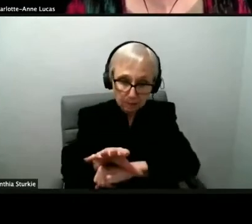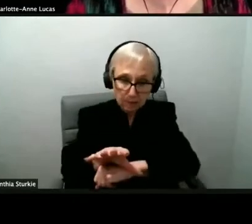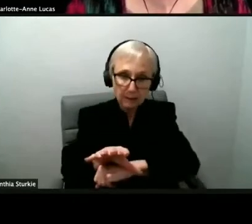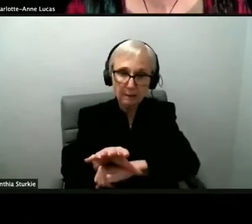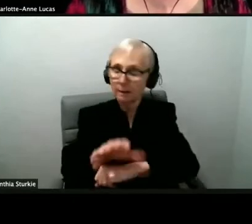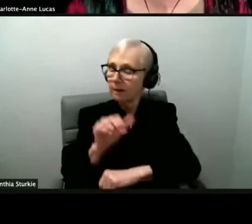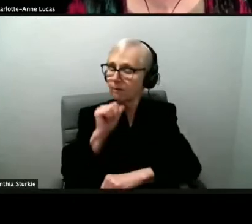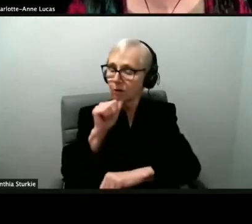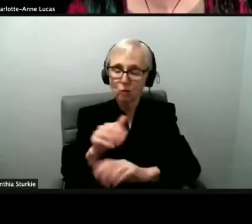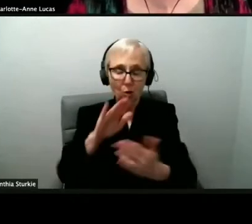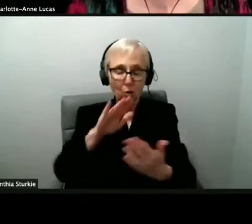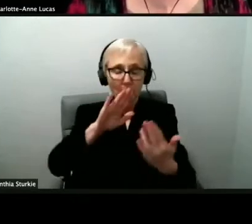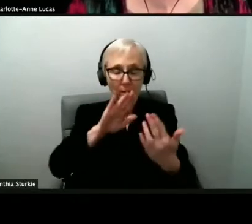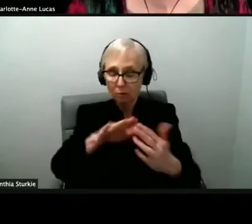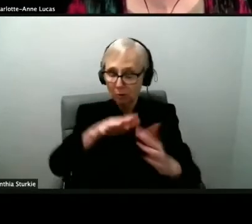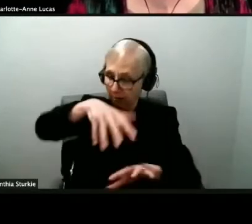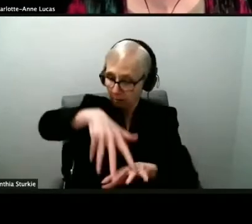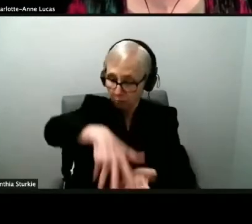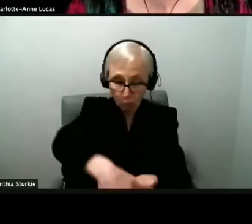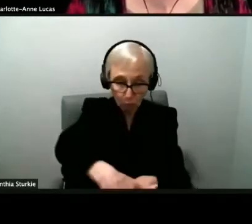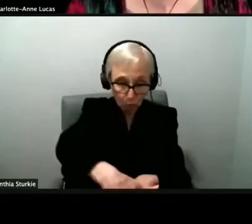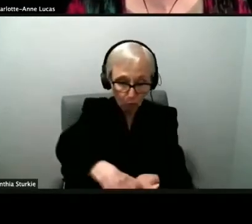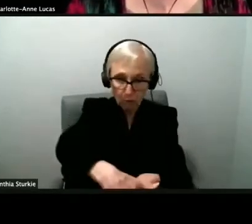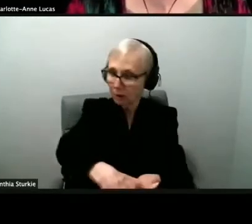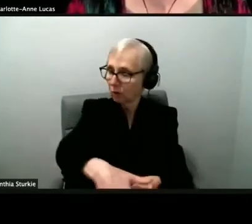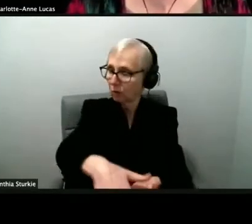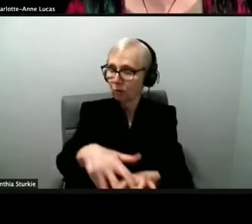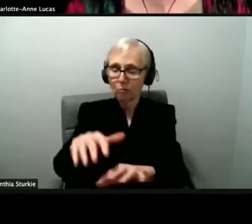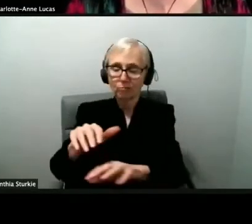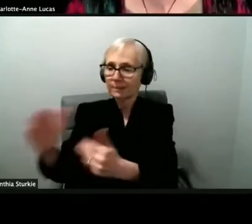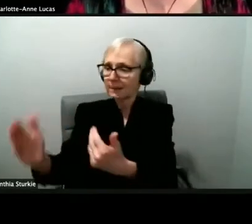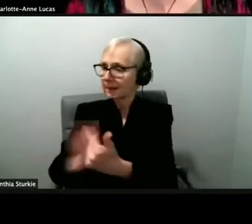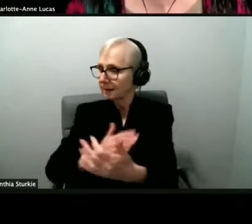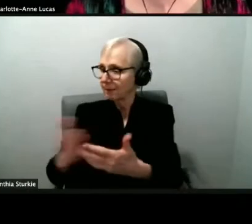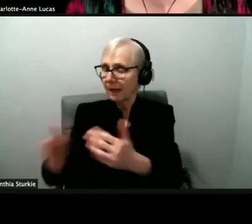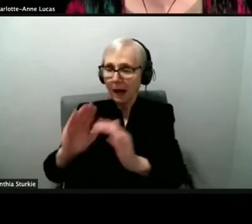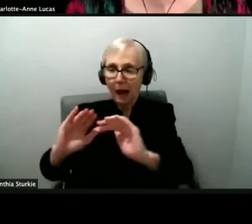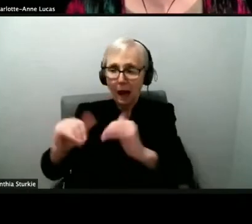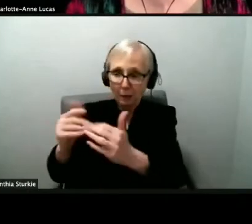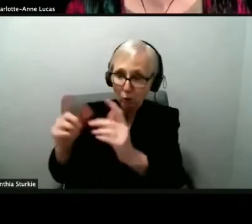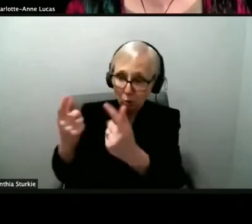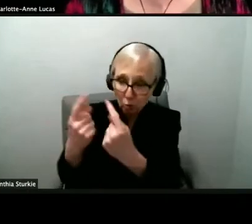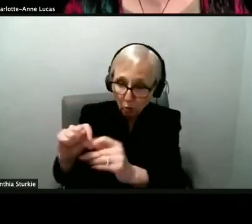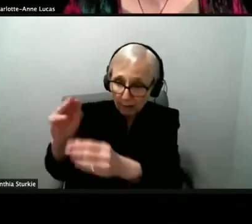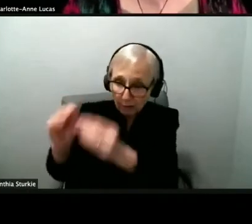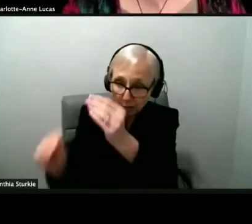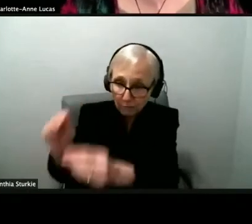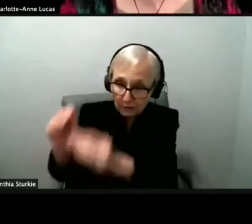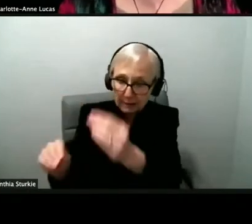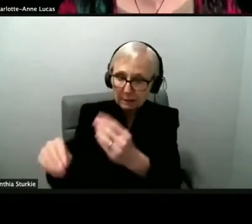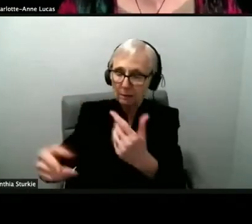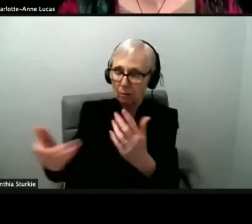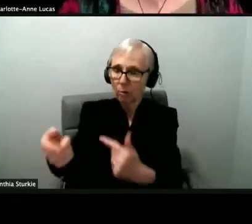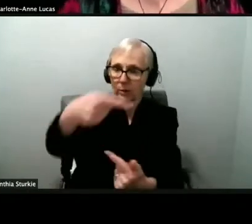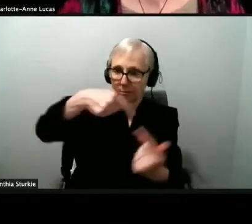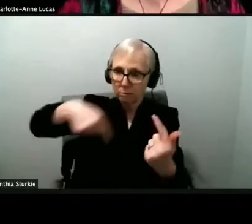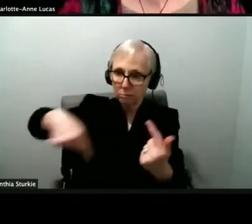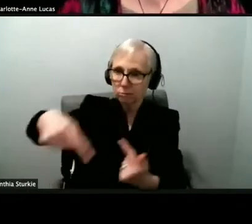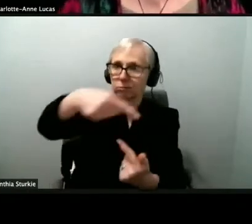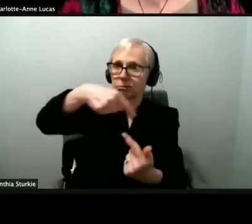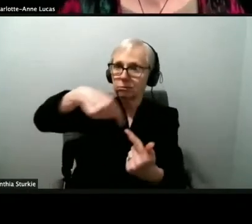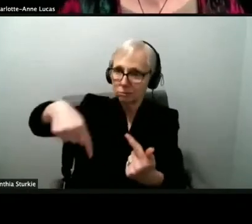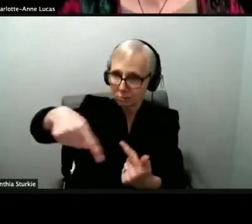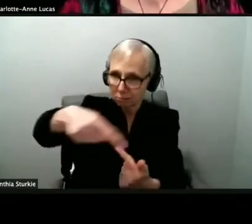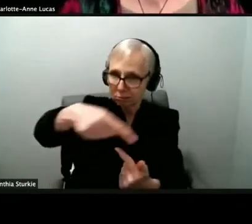not matter what area and how you try to fix it, you will continuously see a revolving door. If we address these different